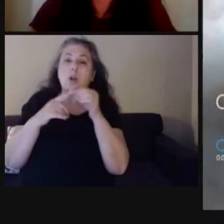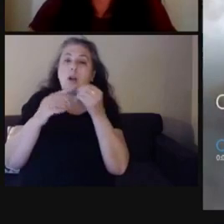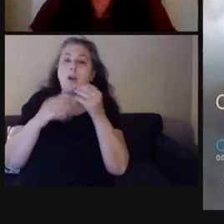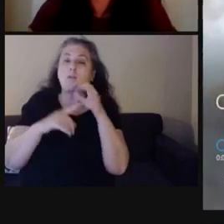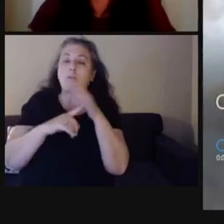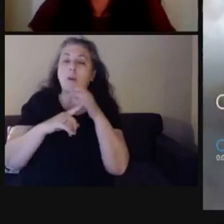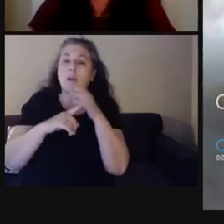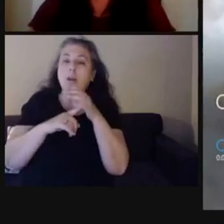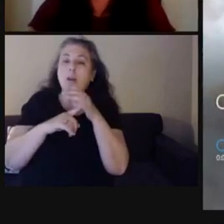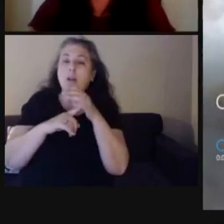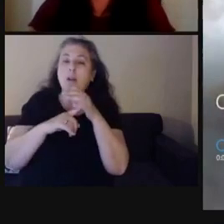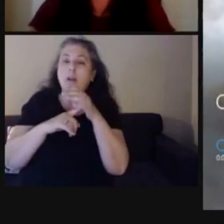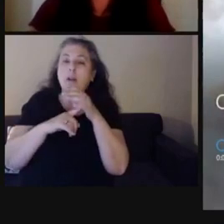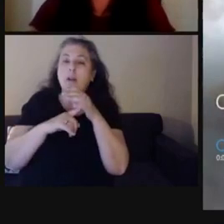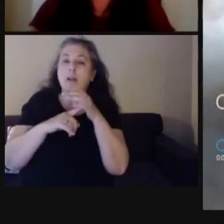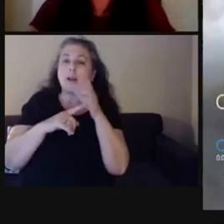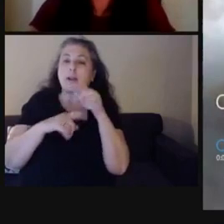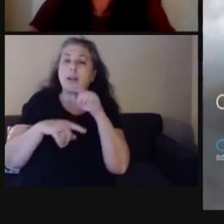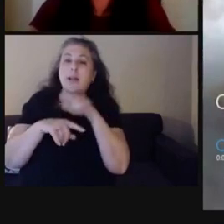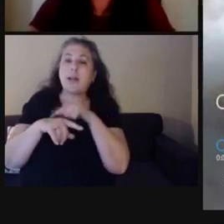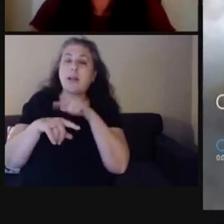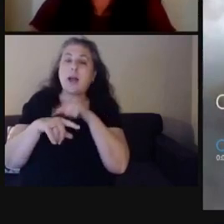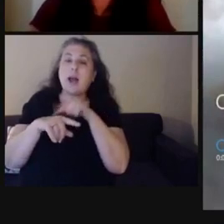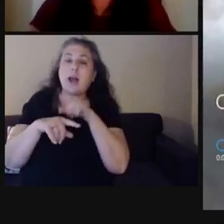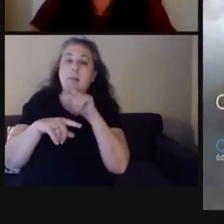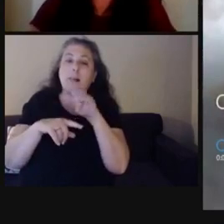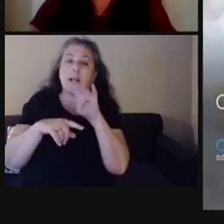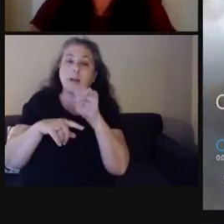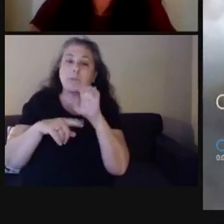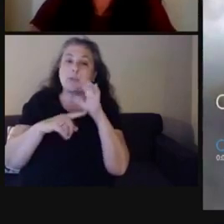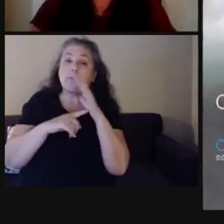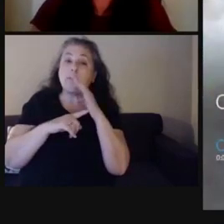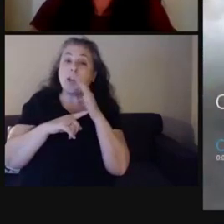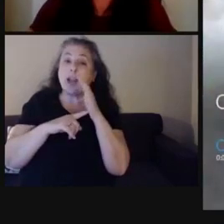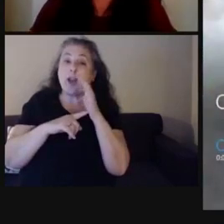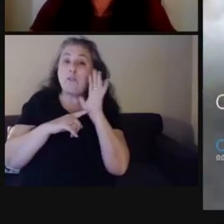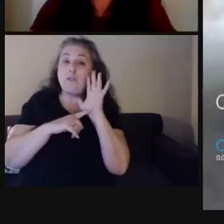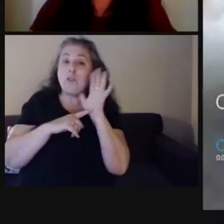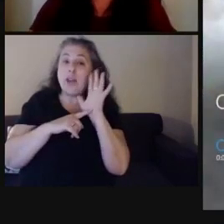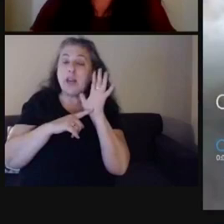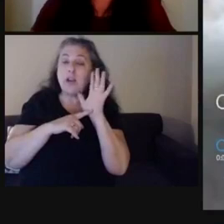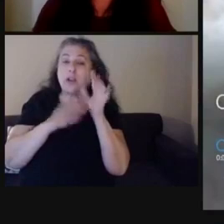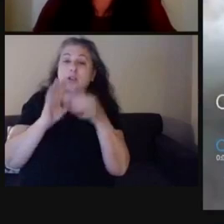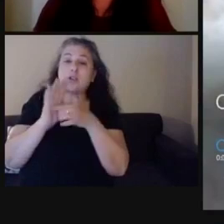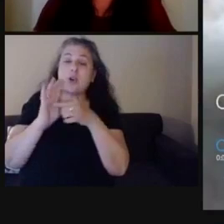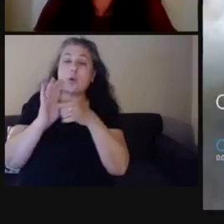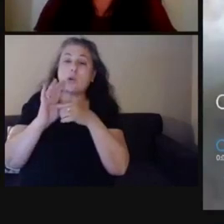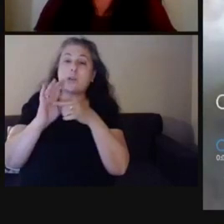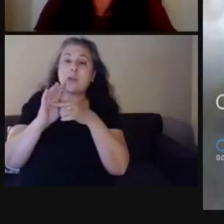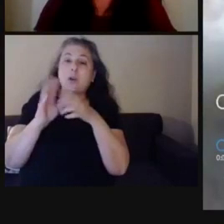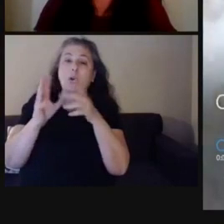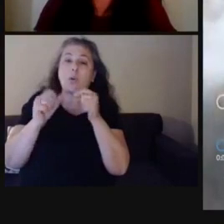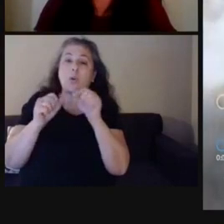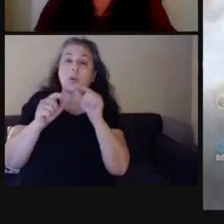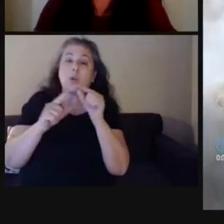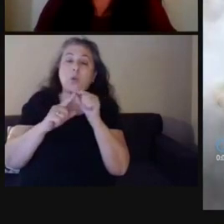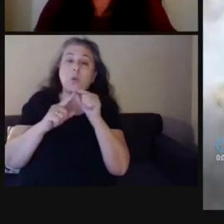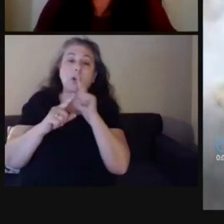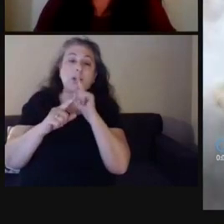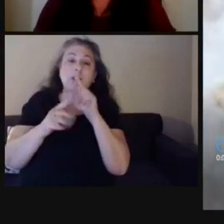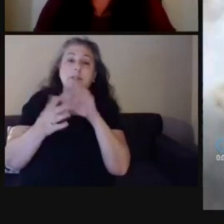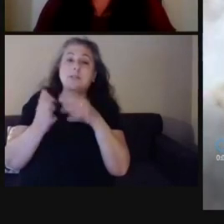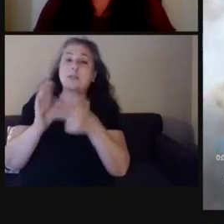And he did a time-lapse video, which actually shows what that word is talking